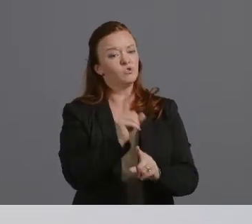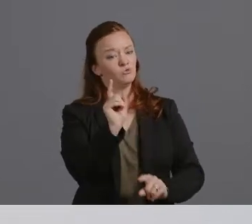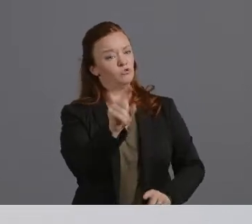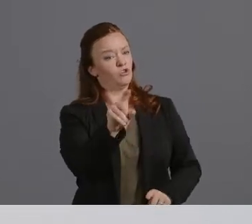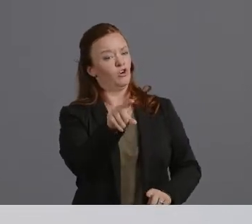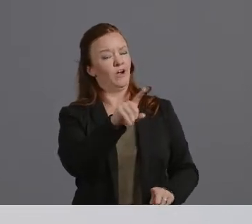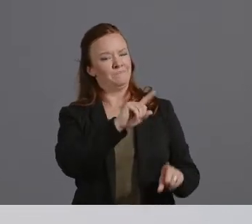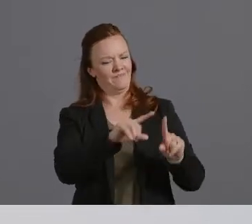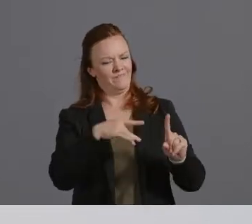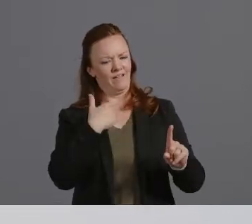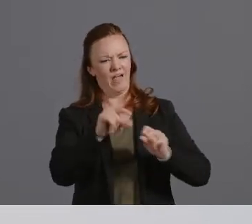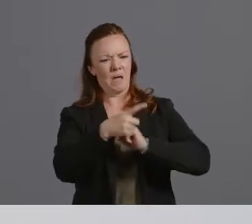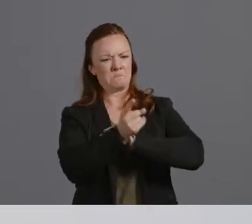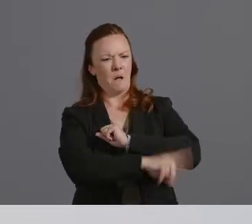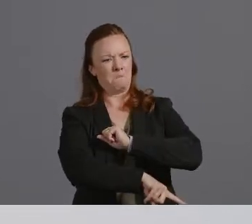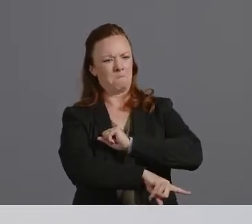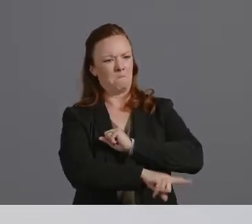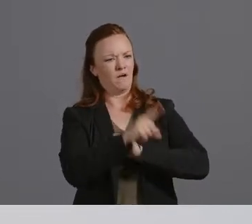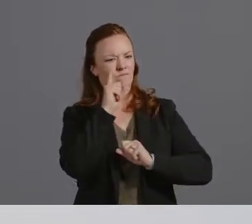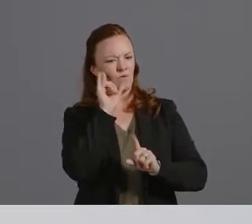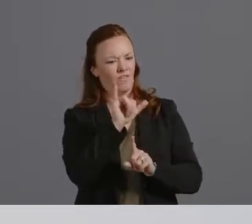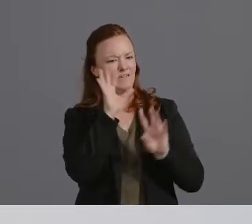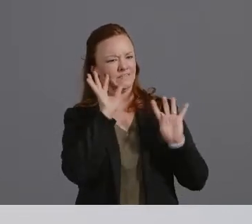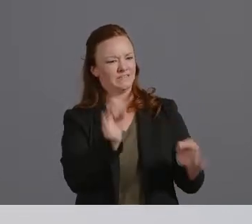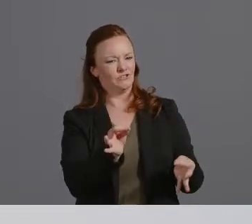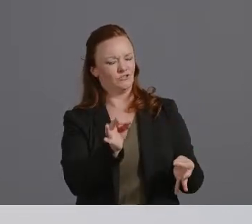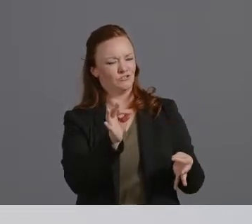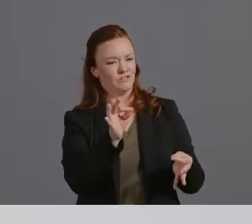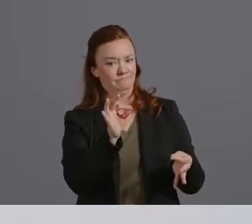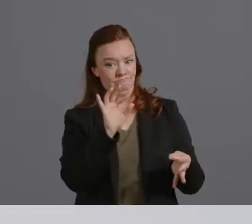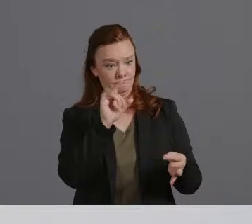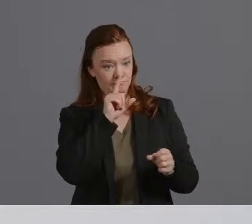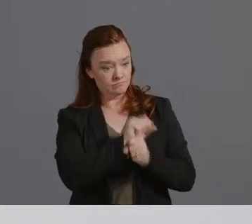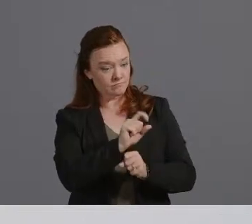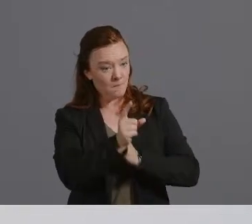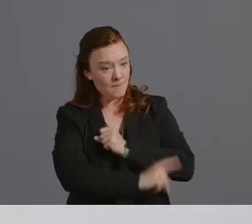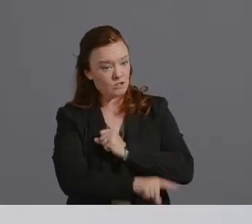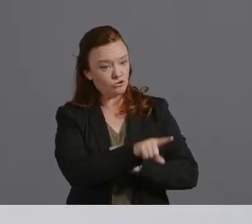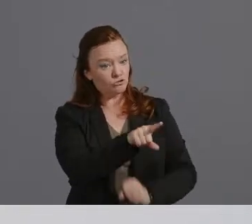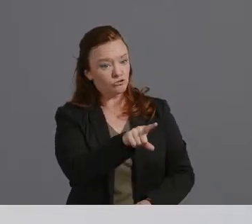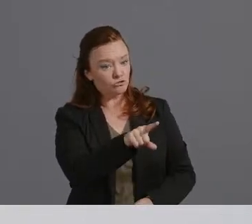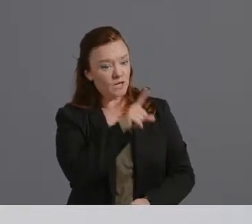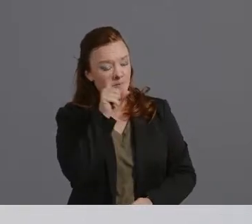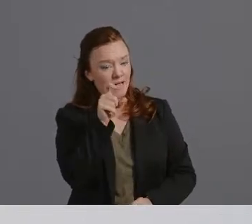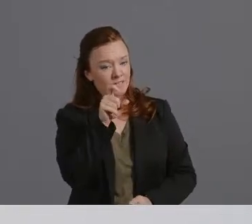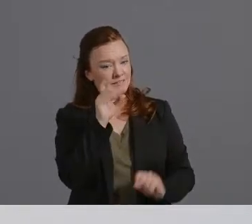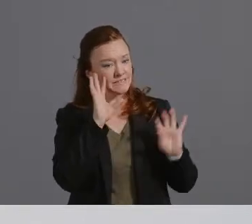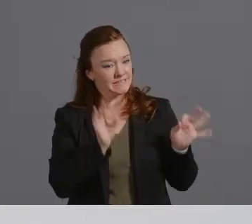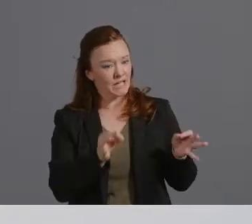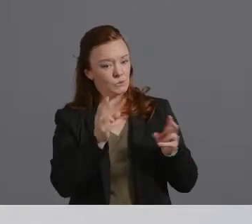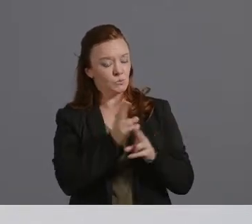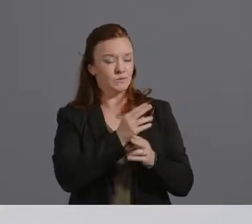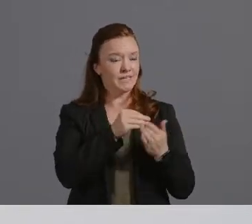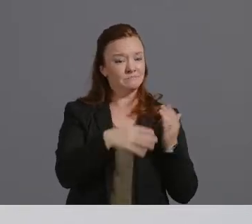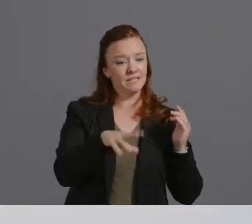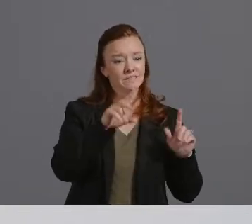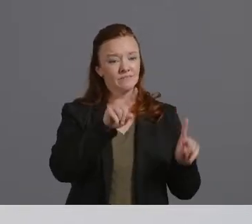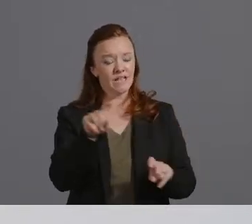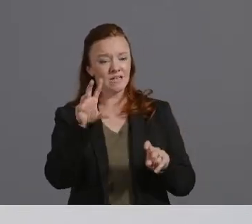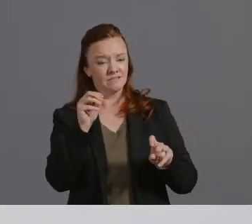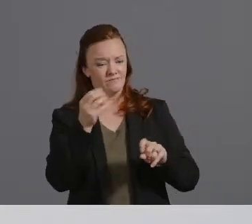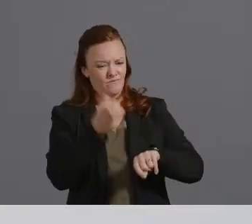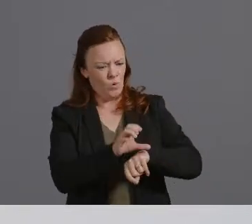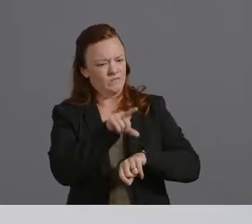like they're being penalized for making that decision. Are they being penalized for making that decision and kind of forcing them